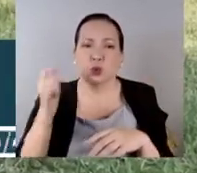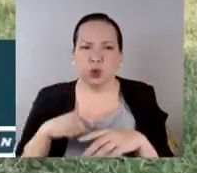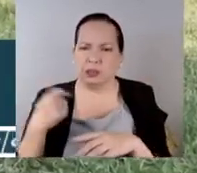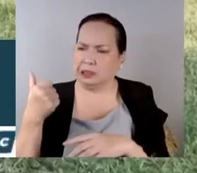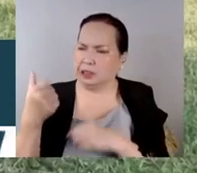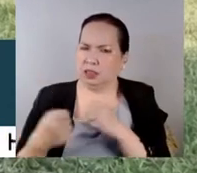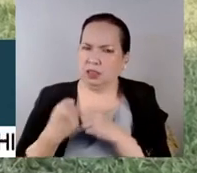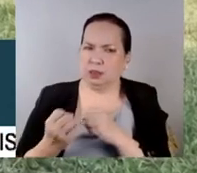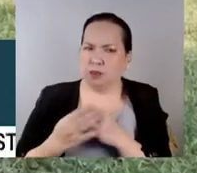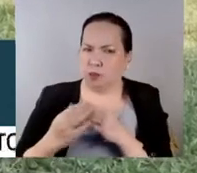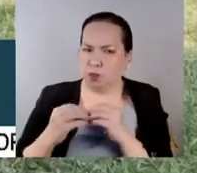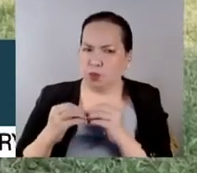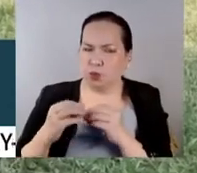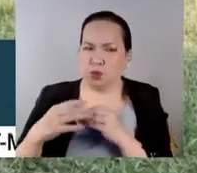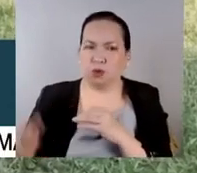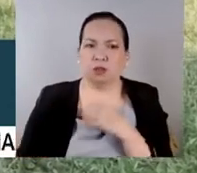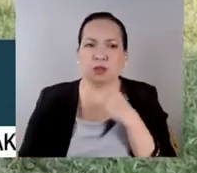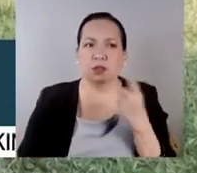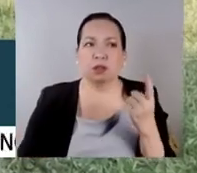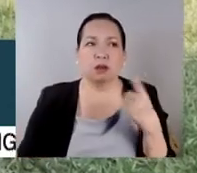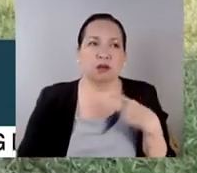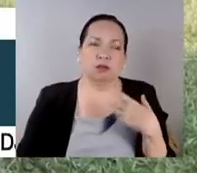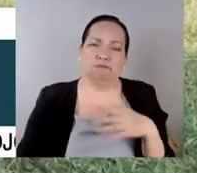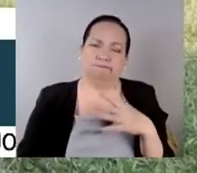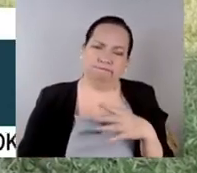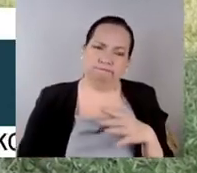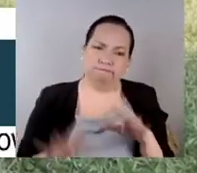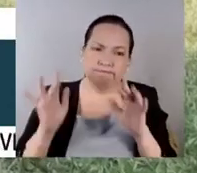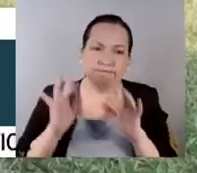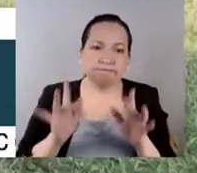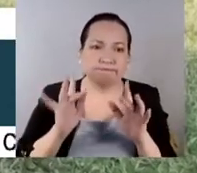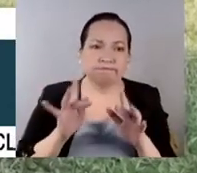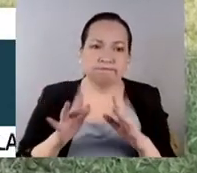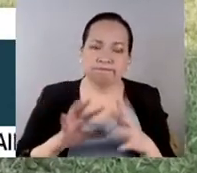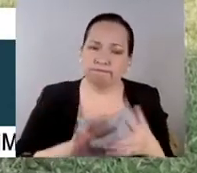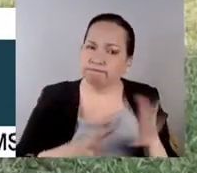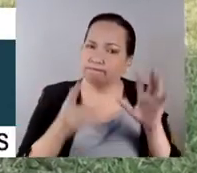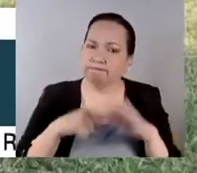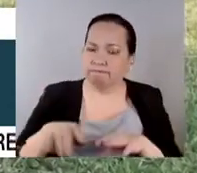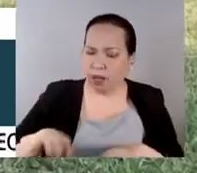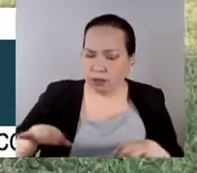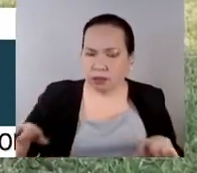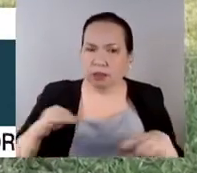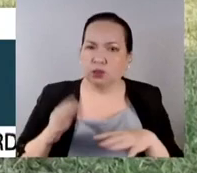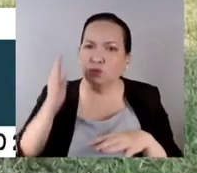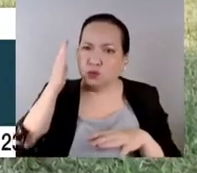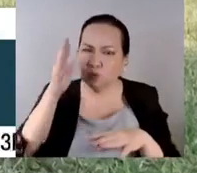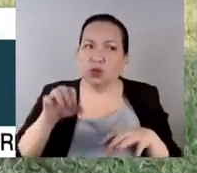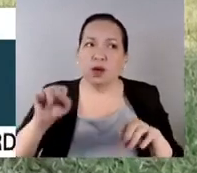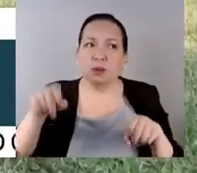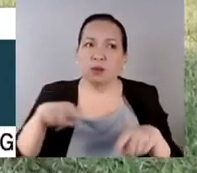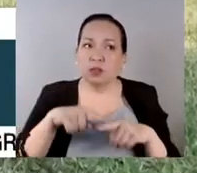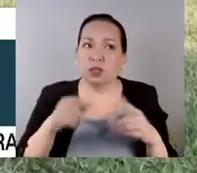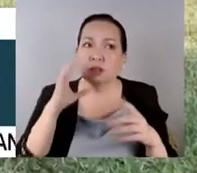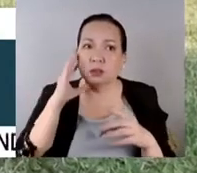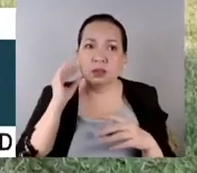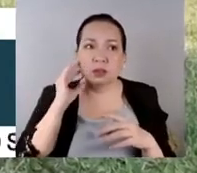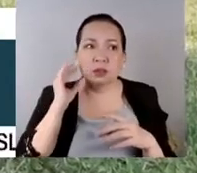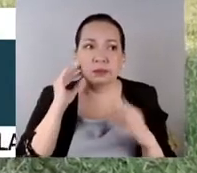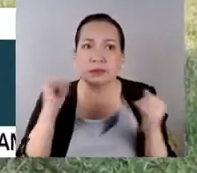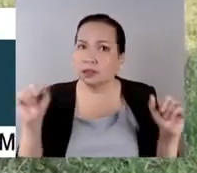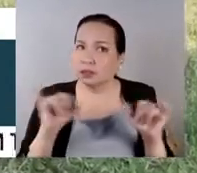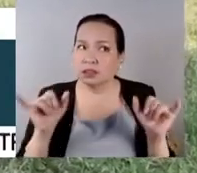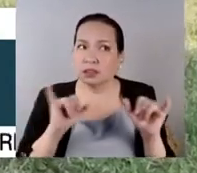The consequences to come will be for our children and grandchildren, just as we are the ones now experiencing the consequences